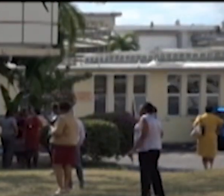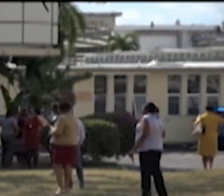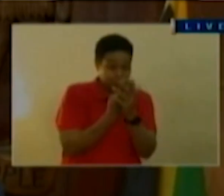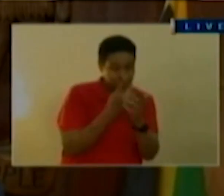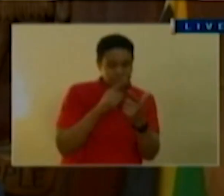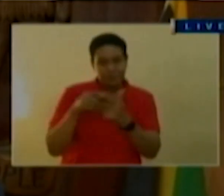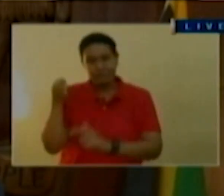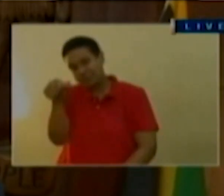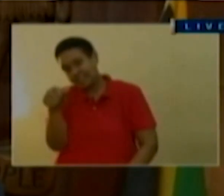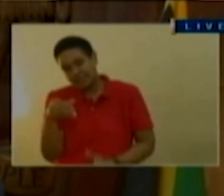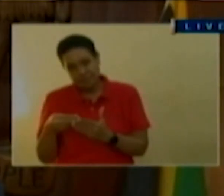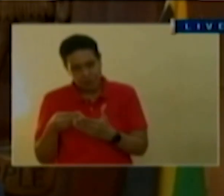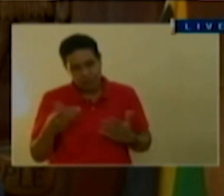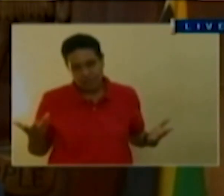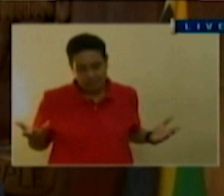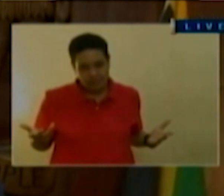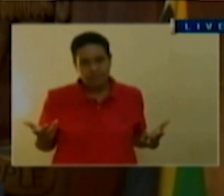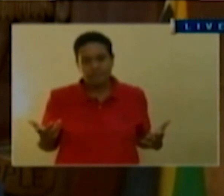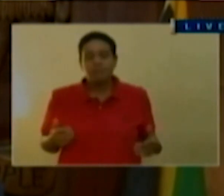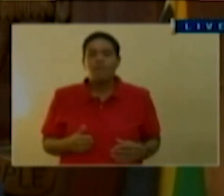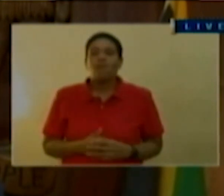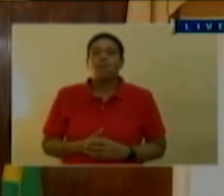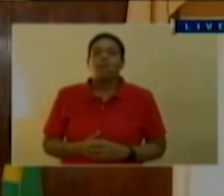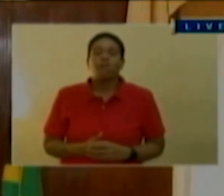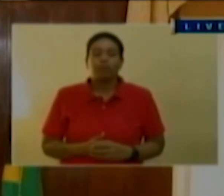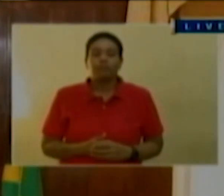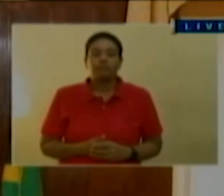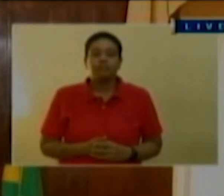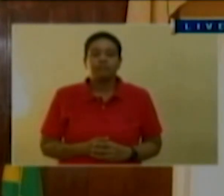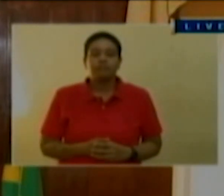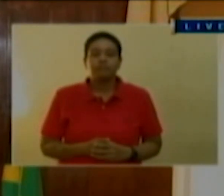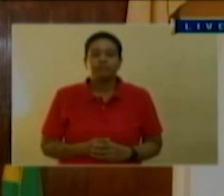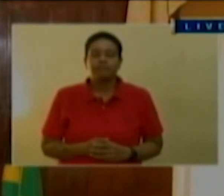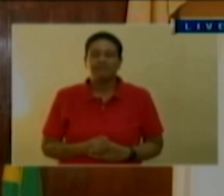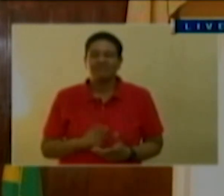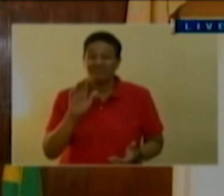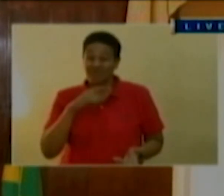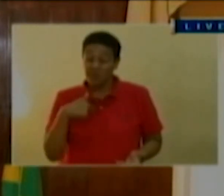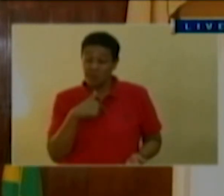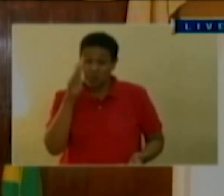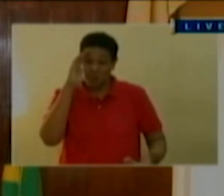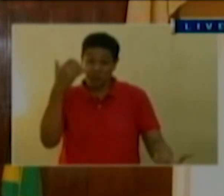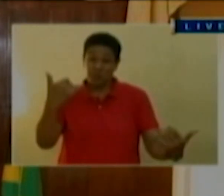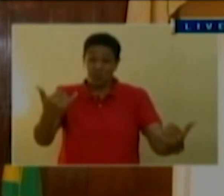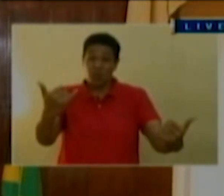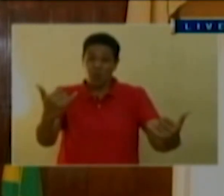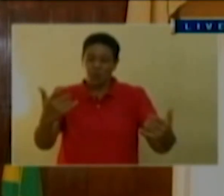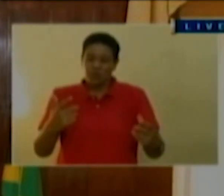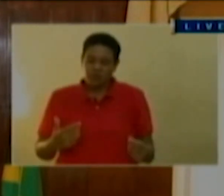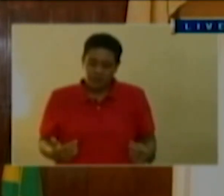Therefore, the state will be responding with tough penalties. We will know,